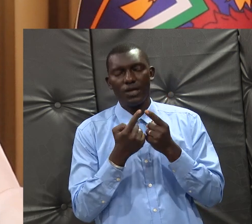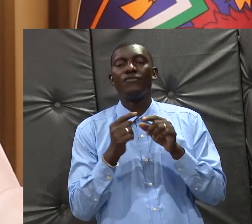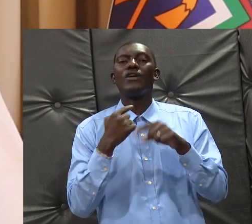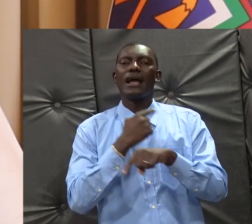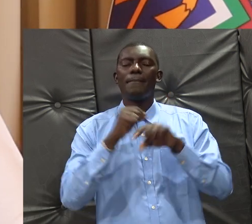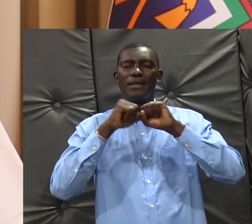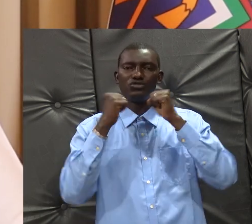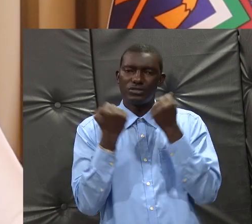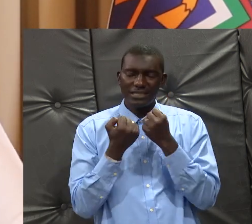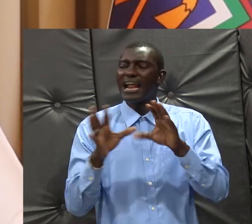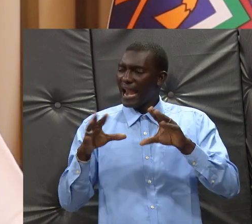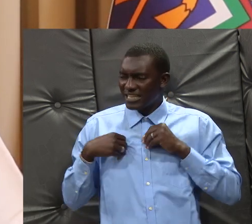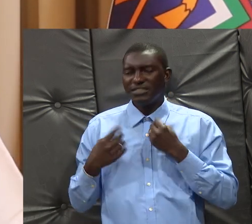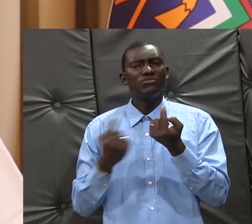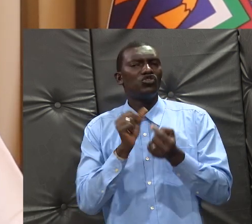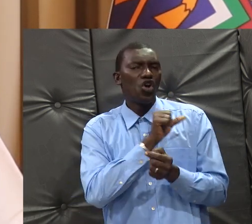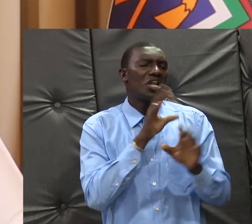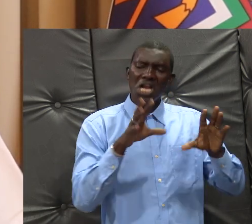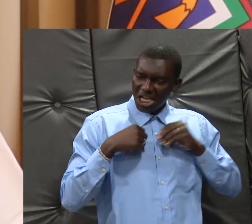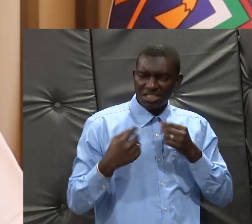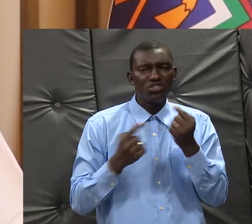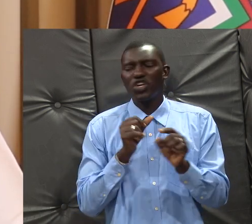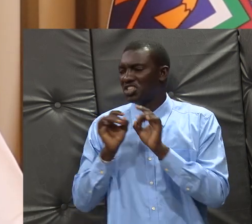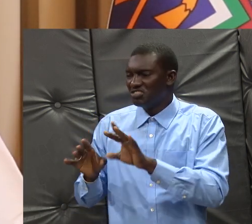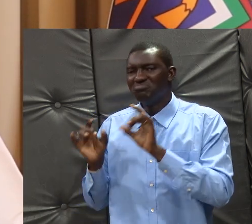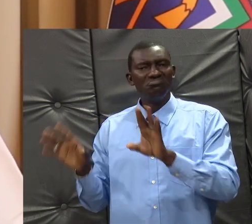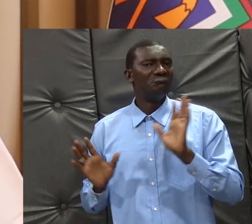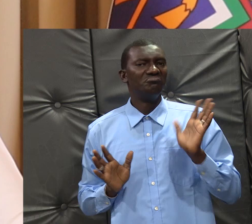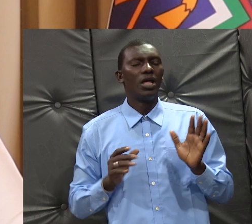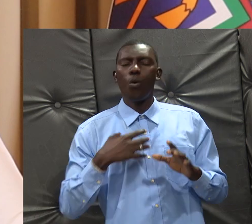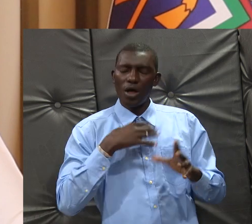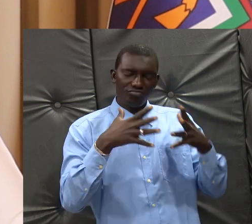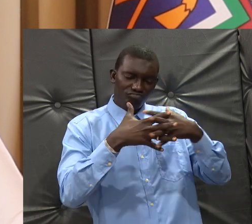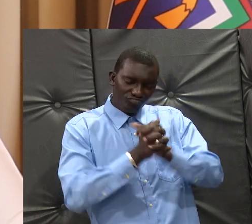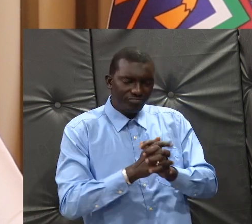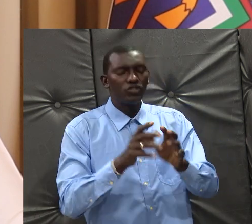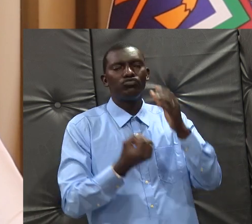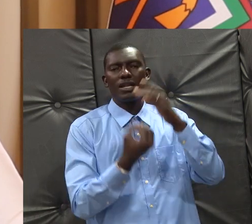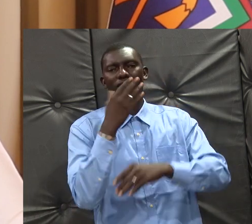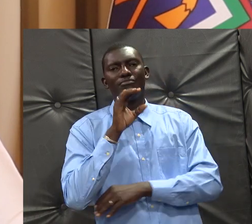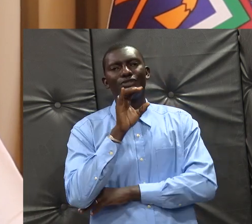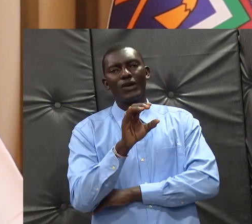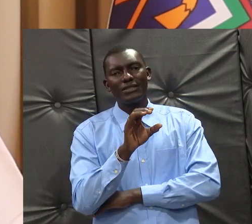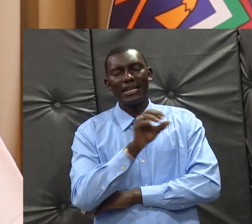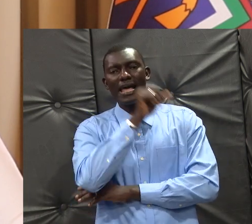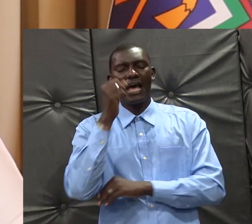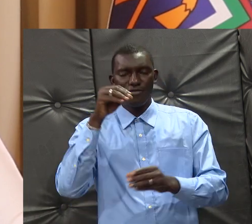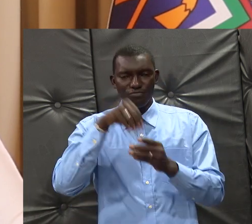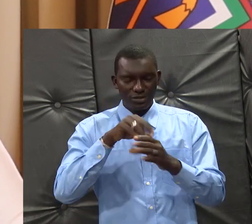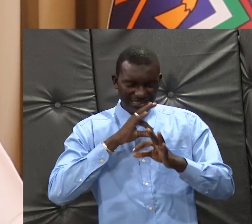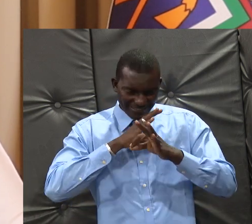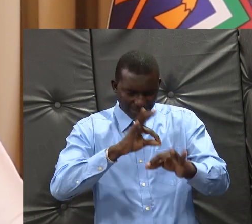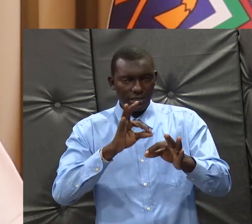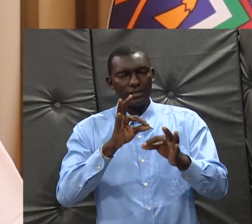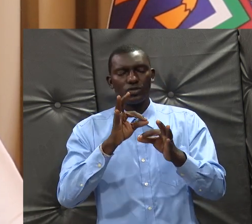first. I pray that we have a blessed Christmas season that will inspire us to return to work